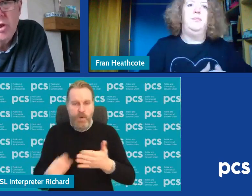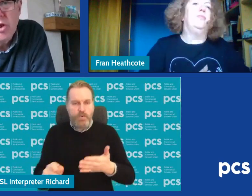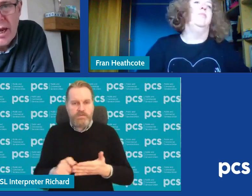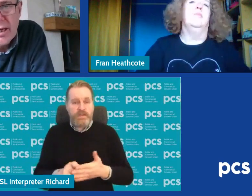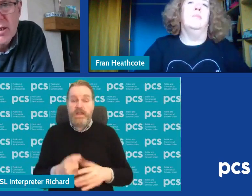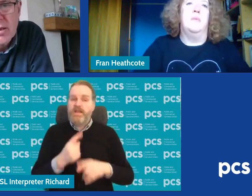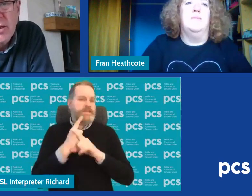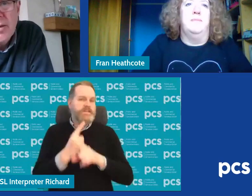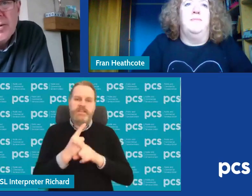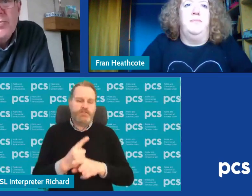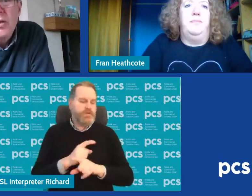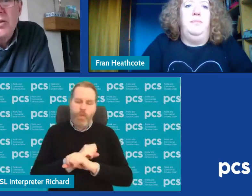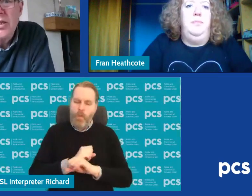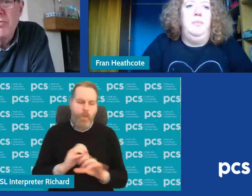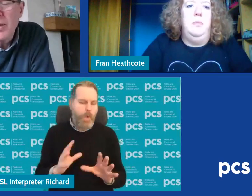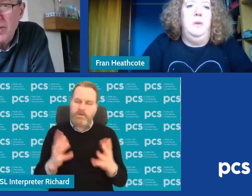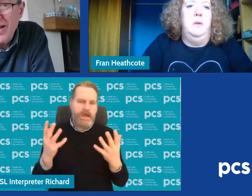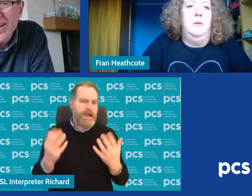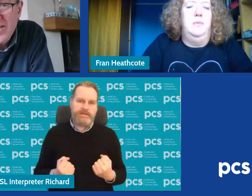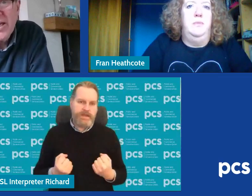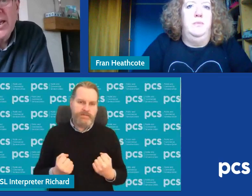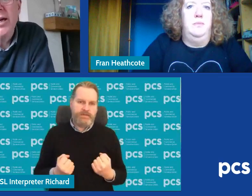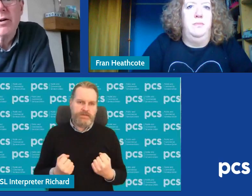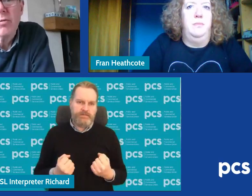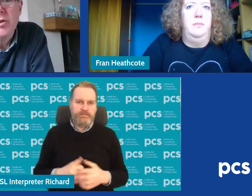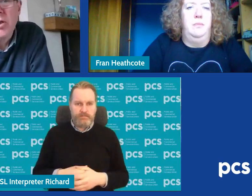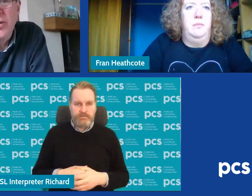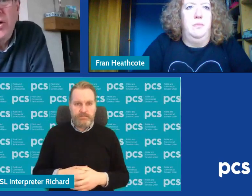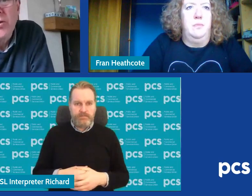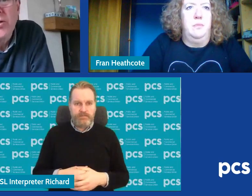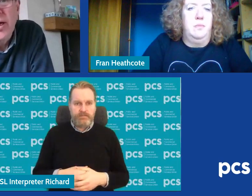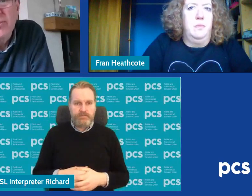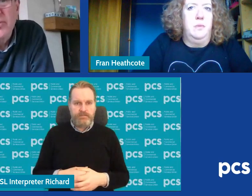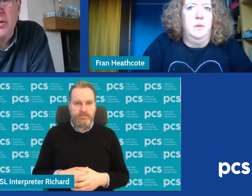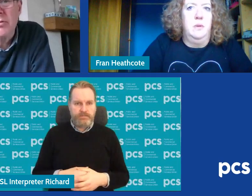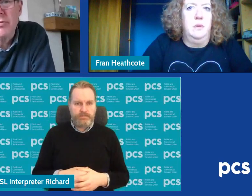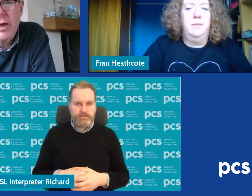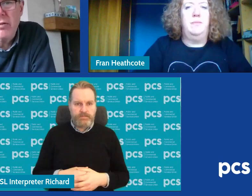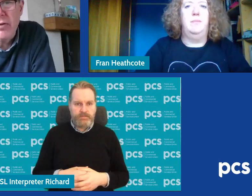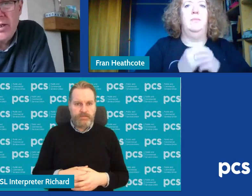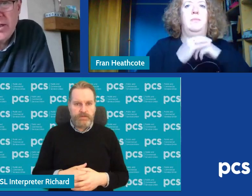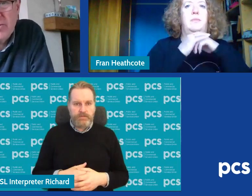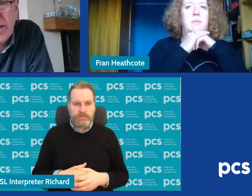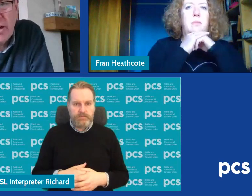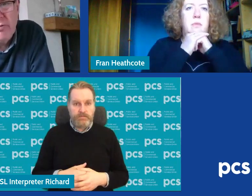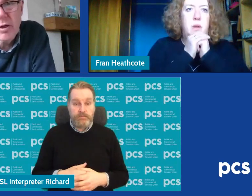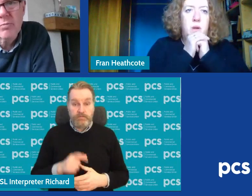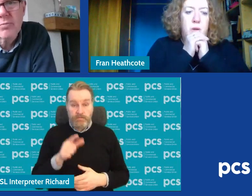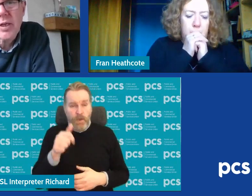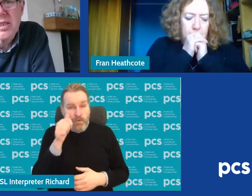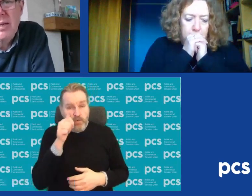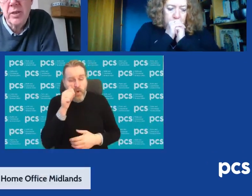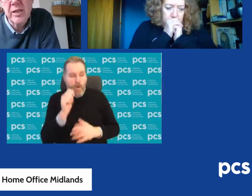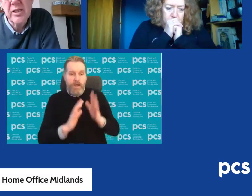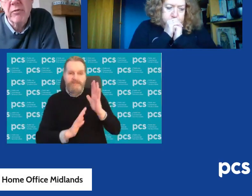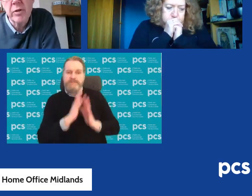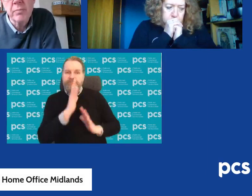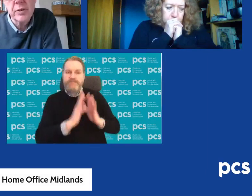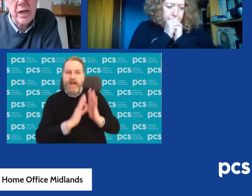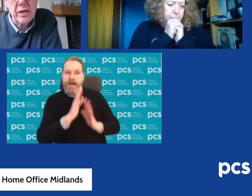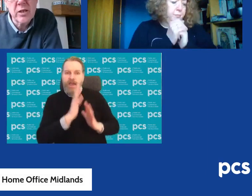to reject. To give people an idea of what's going on, firefighters' pay offer accepted